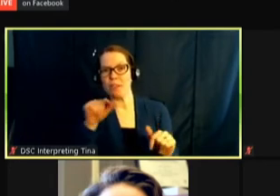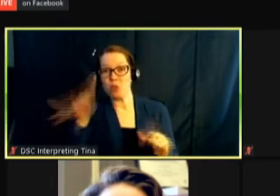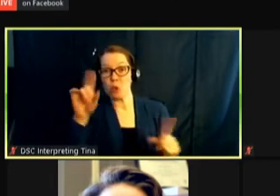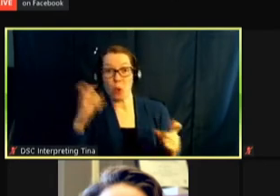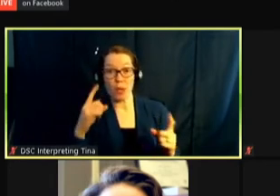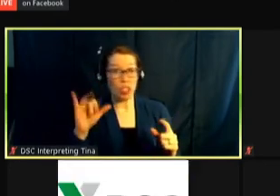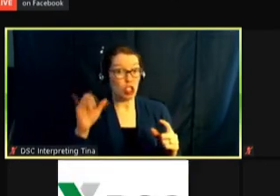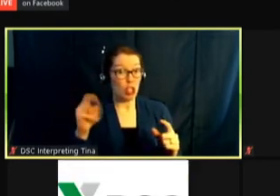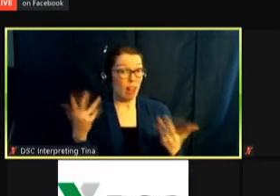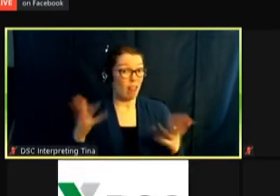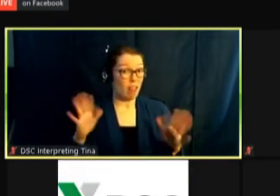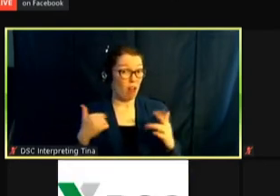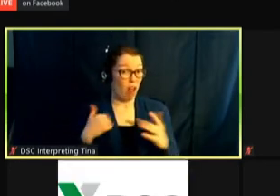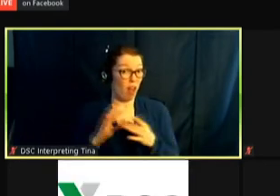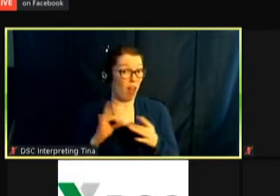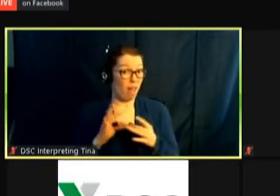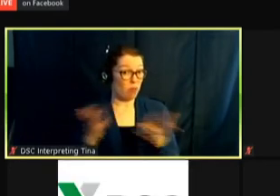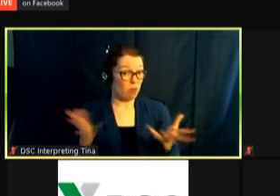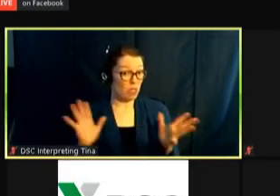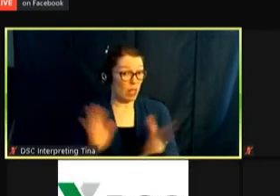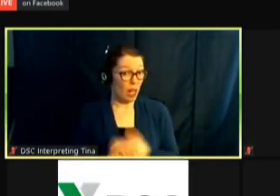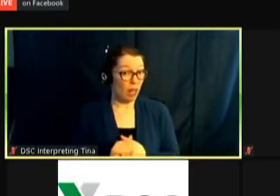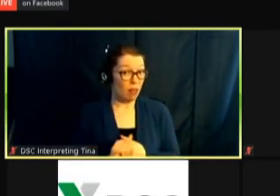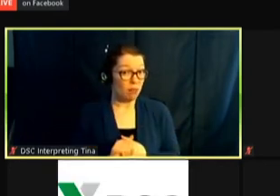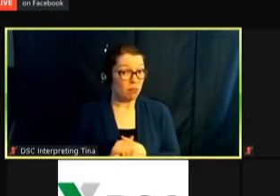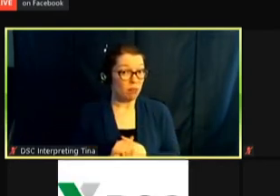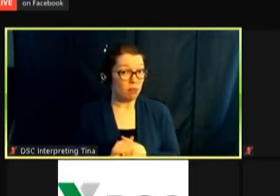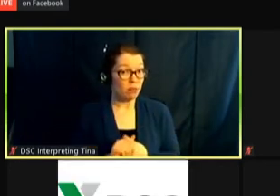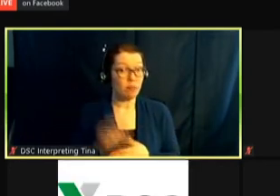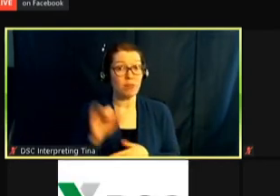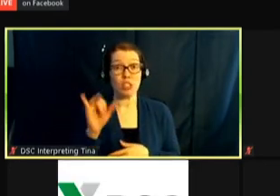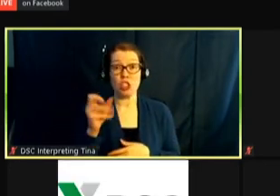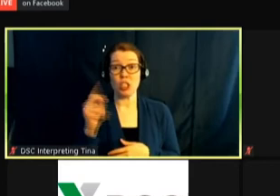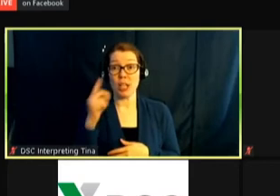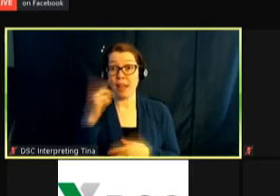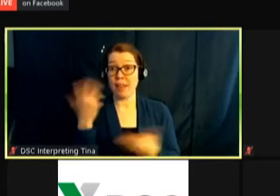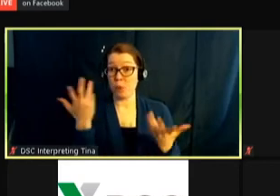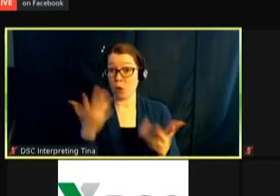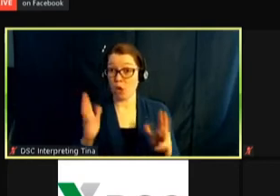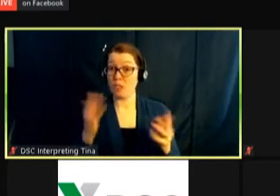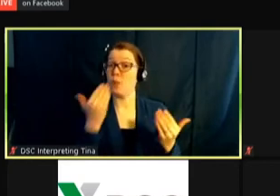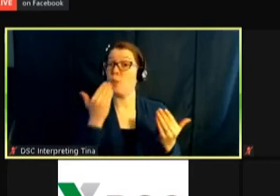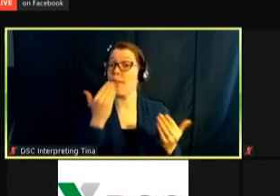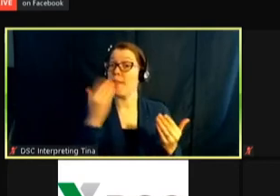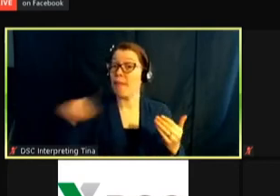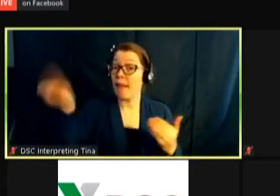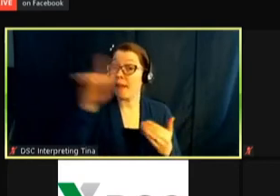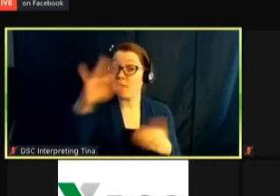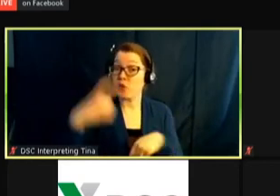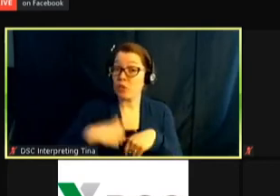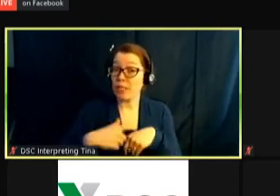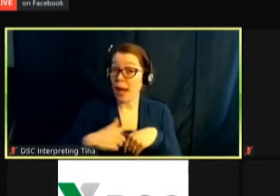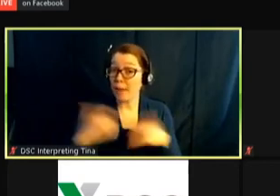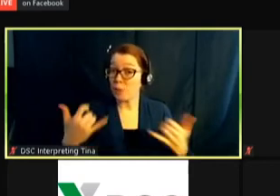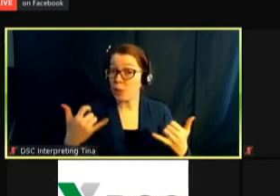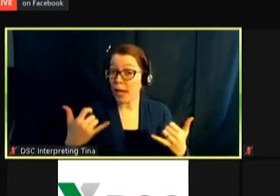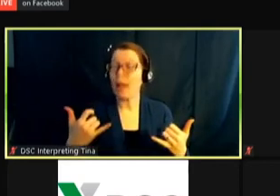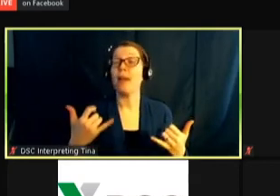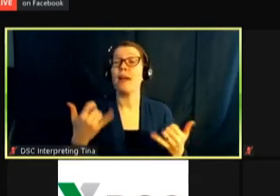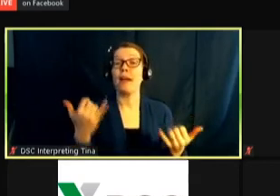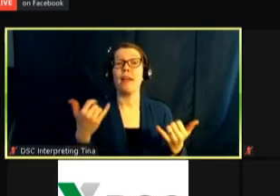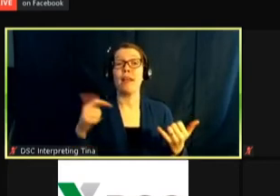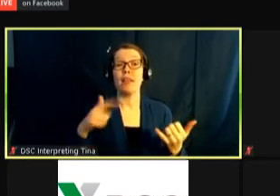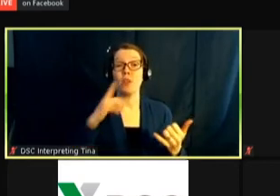that's all I have. I think we are all set. So thank you so much for your time today. This will